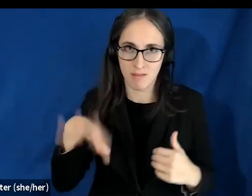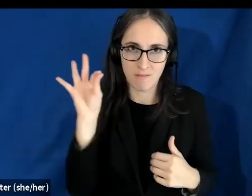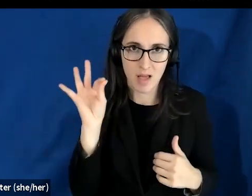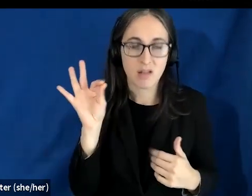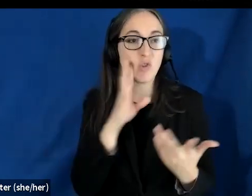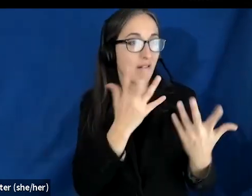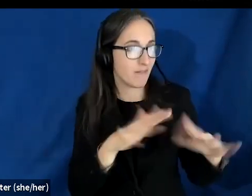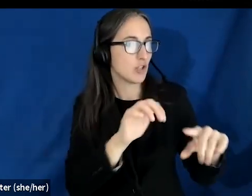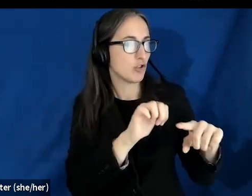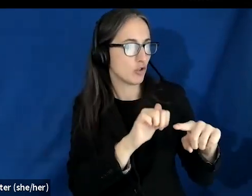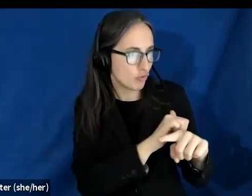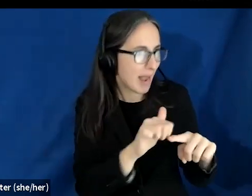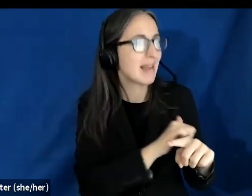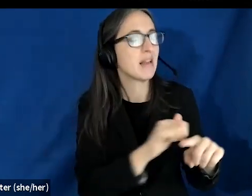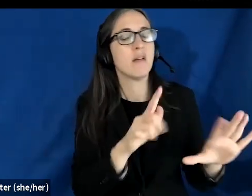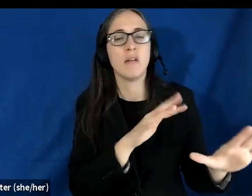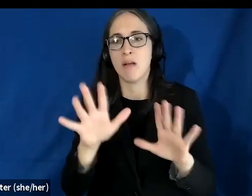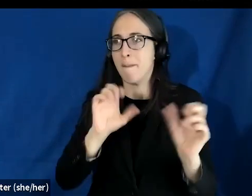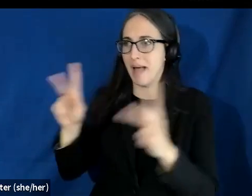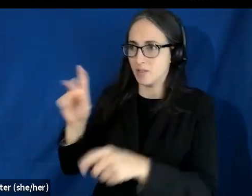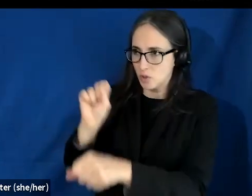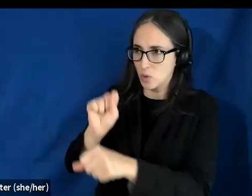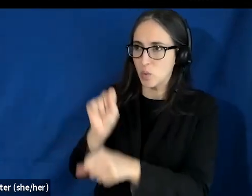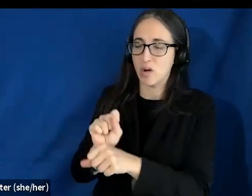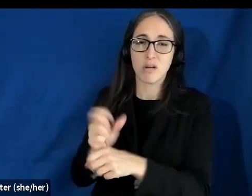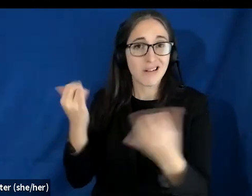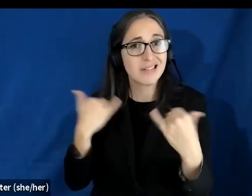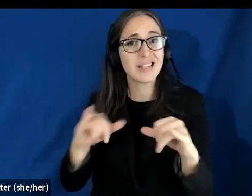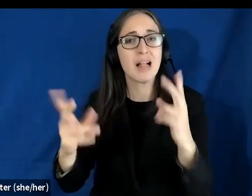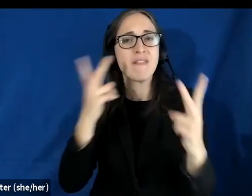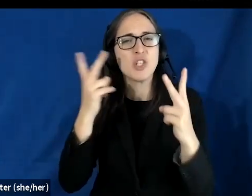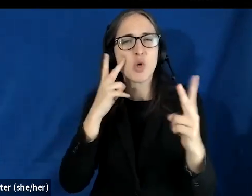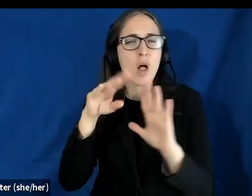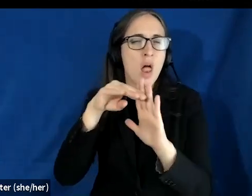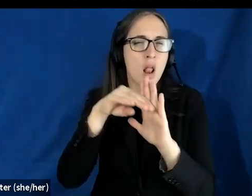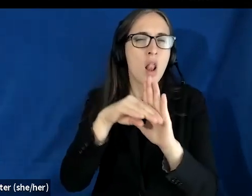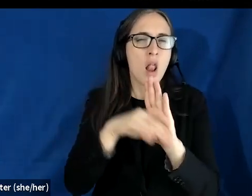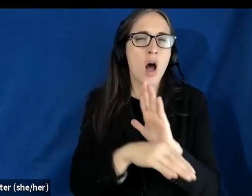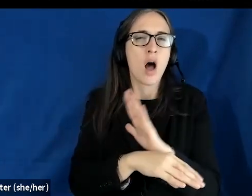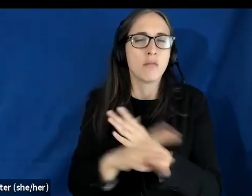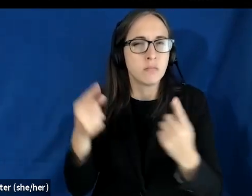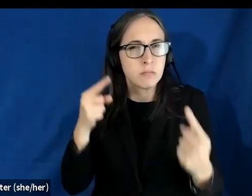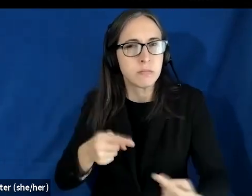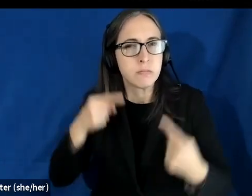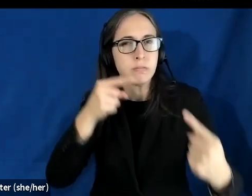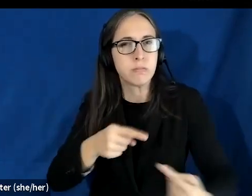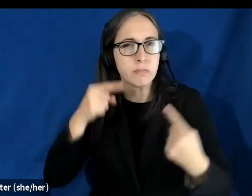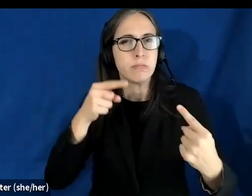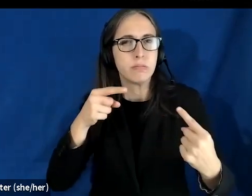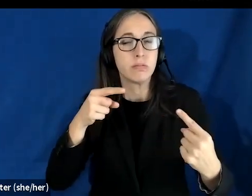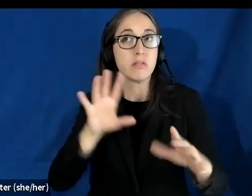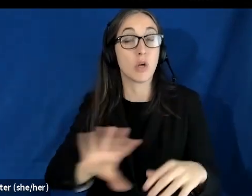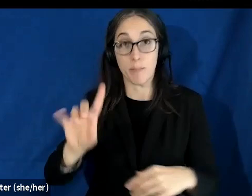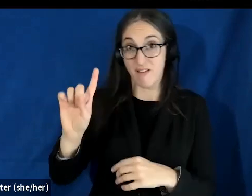kept struggling with the visual decline. And it wasn't until just about 9 years ago. So my first diagnosis